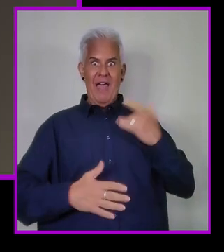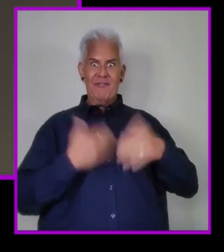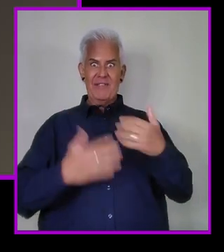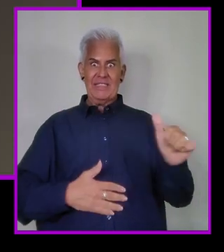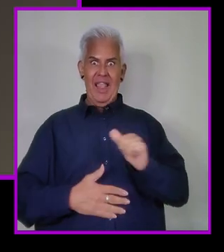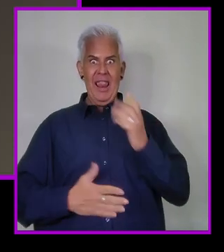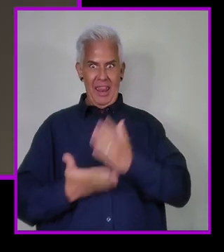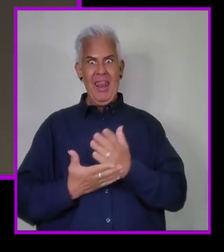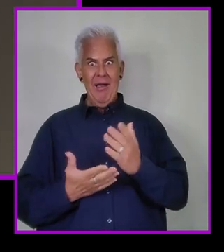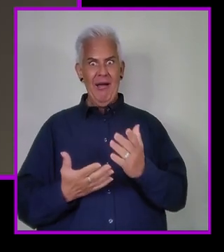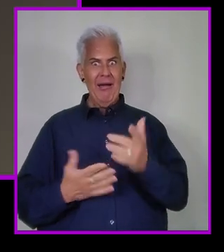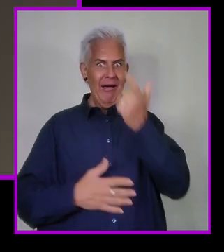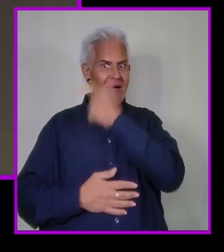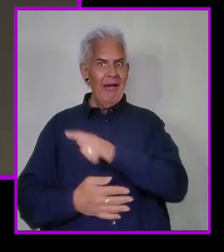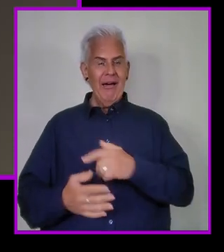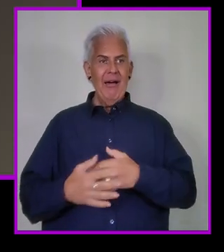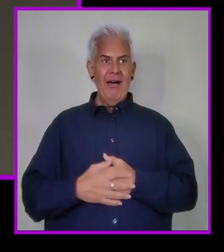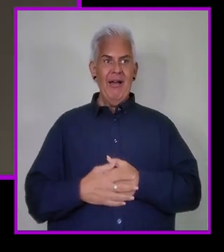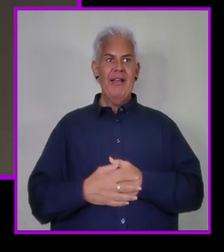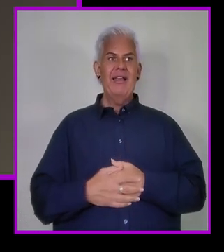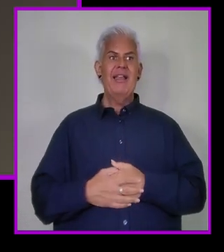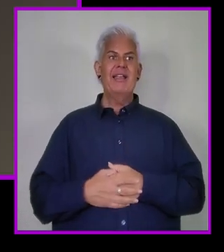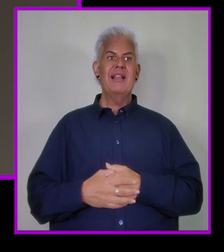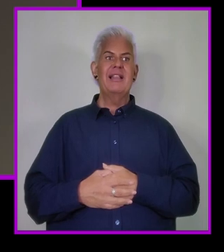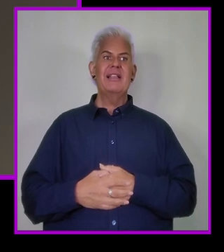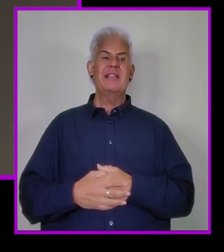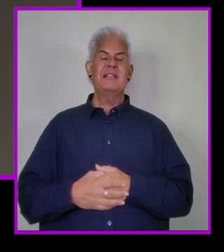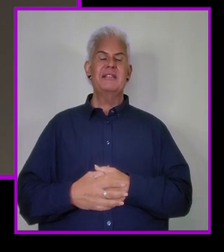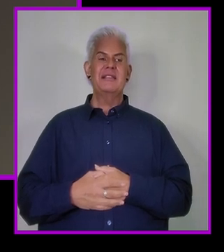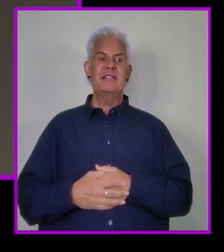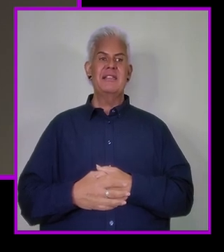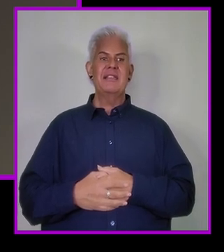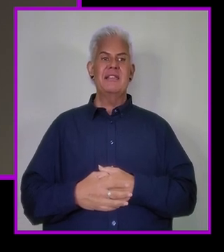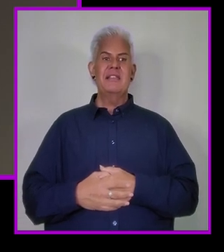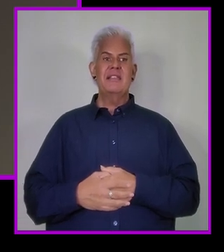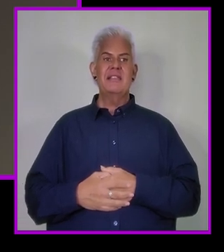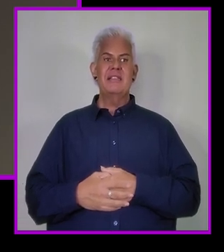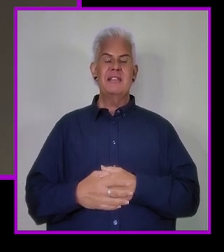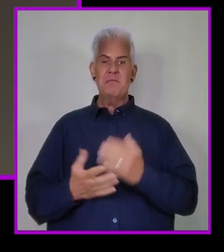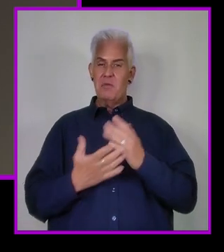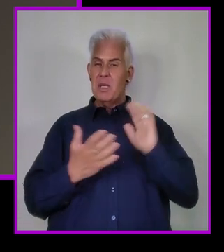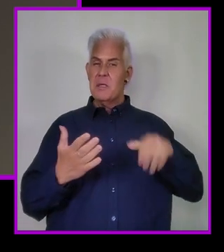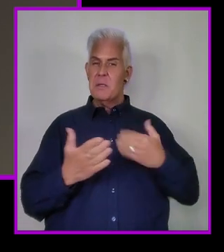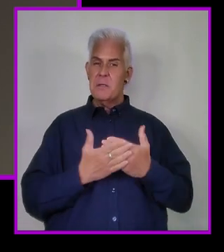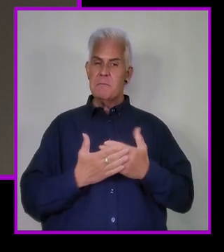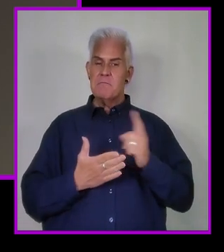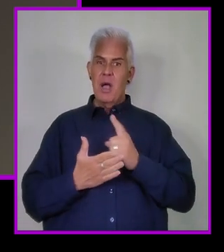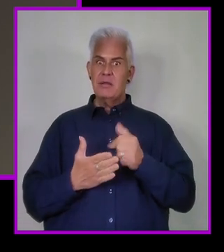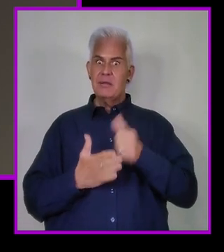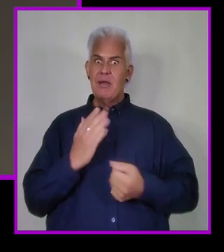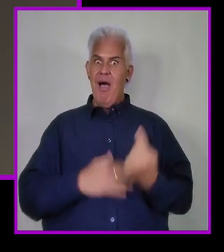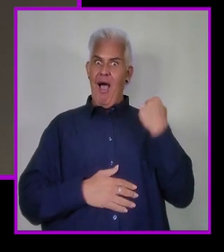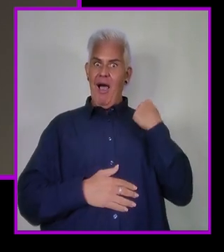mean, it was quite something. I mean, I think the highlights for me were the beginning of my